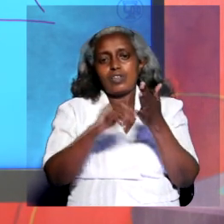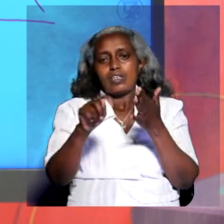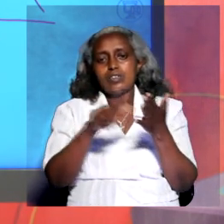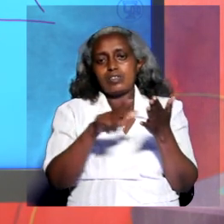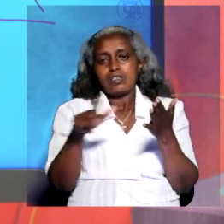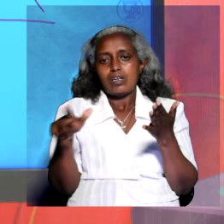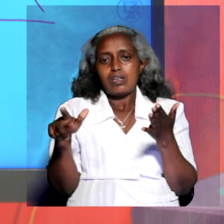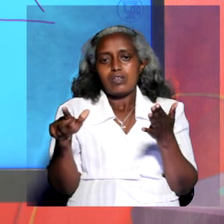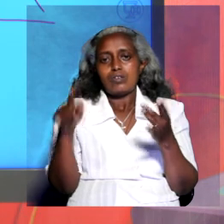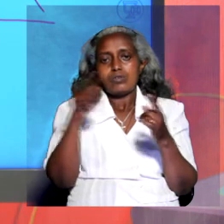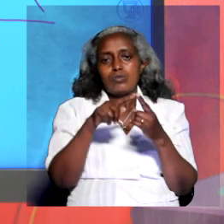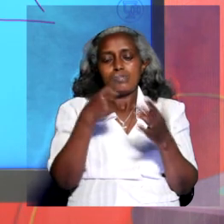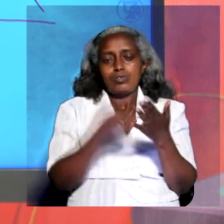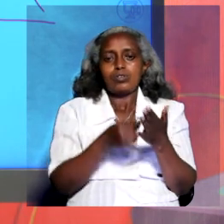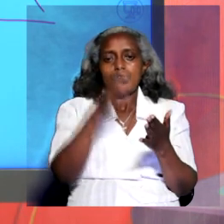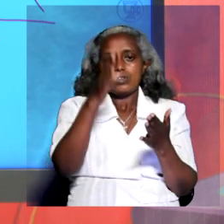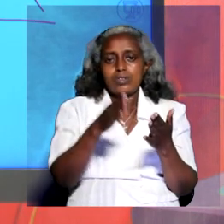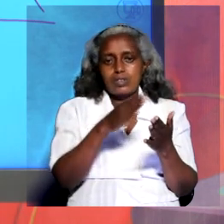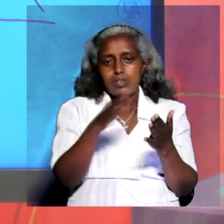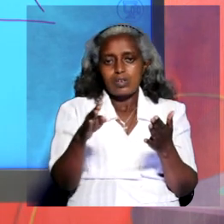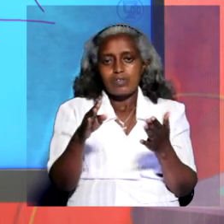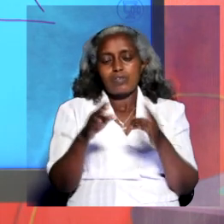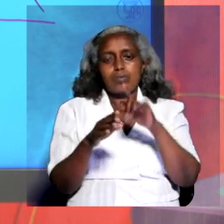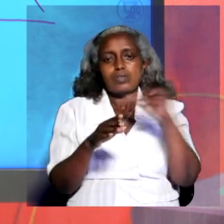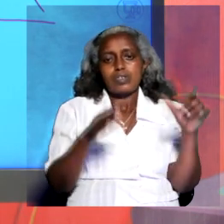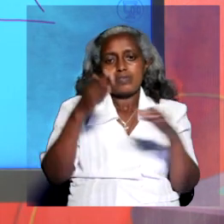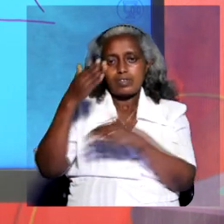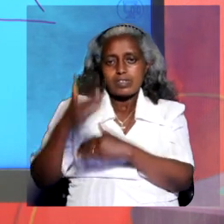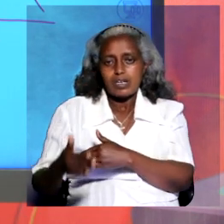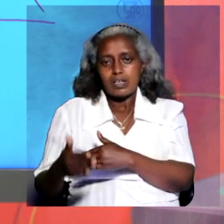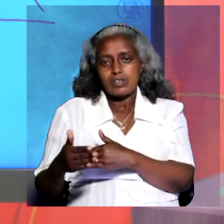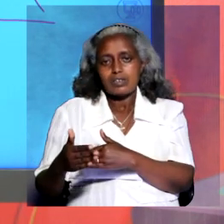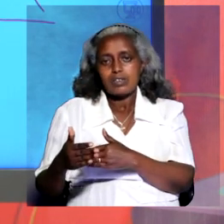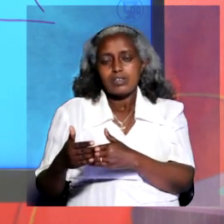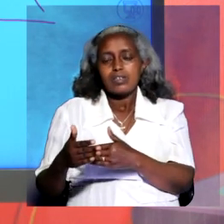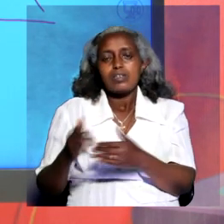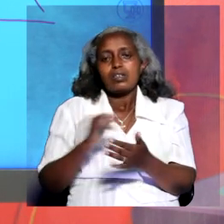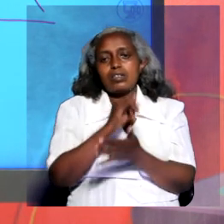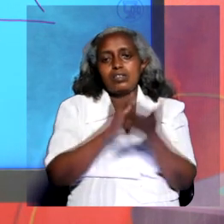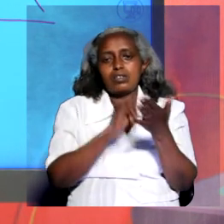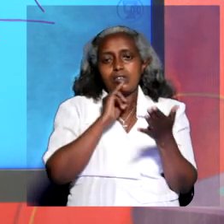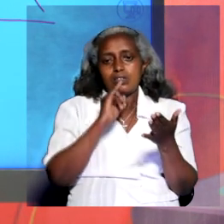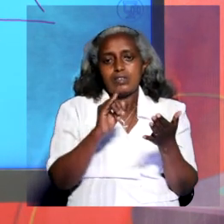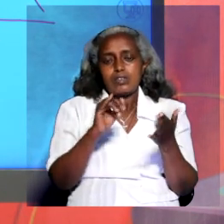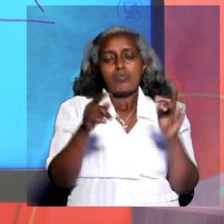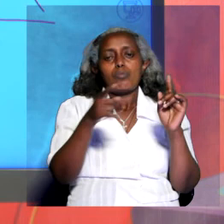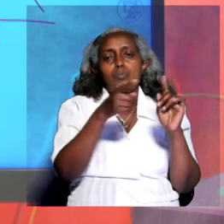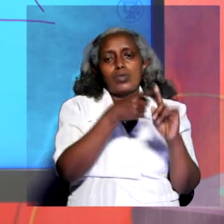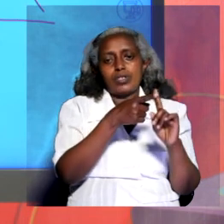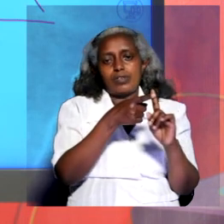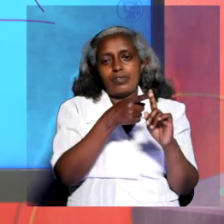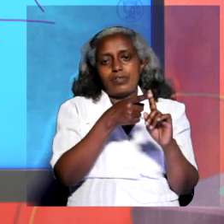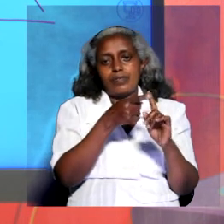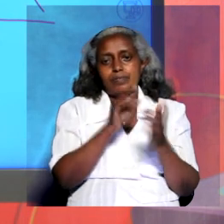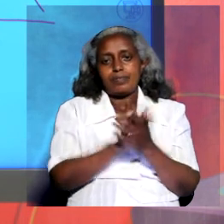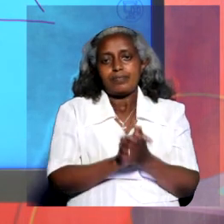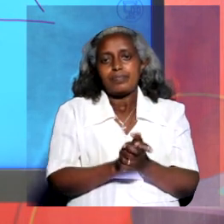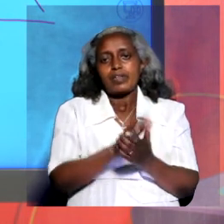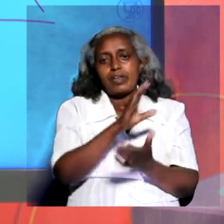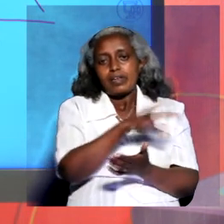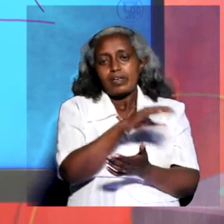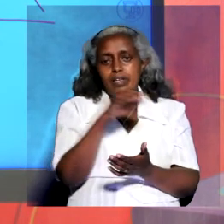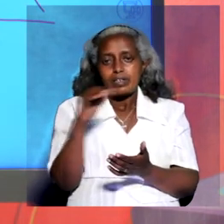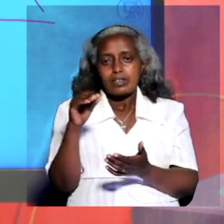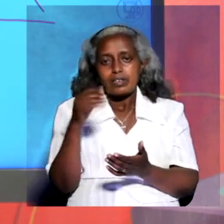line to this graph from the left side, if you take from the left side, it is positive.